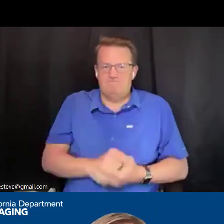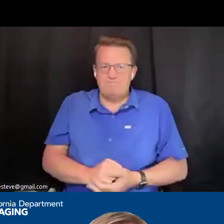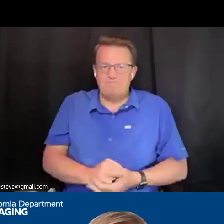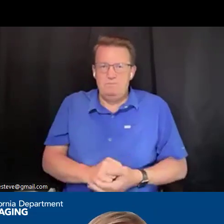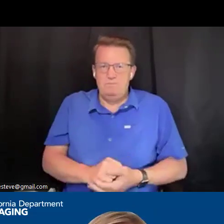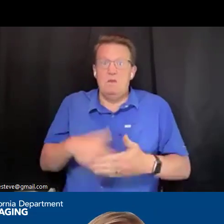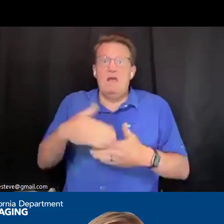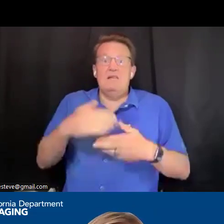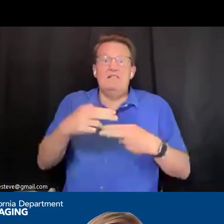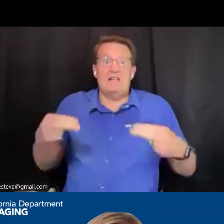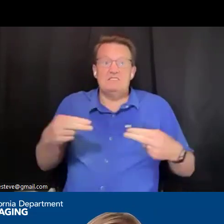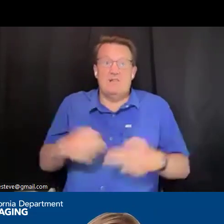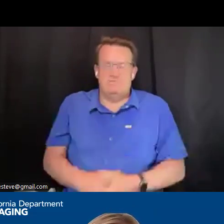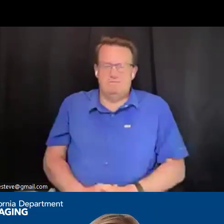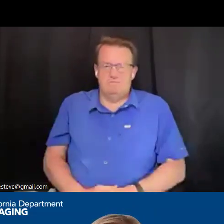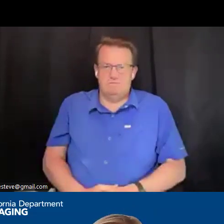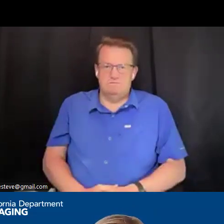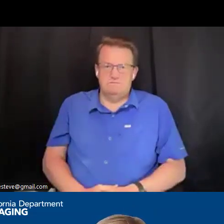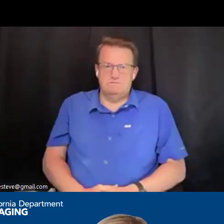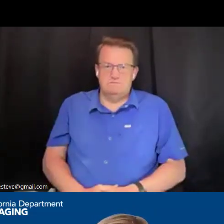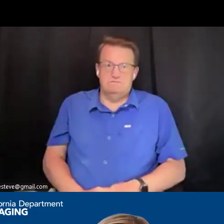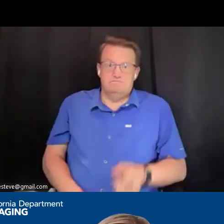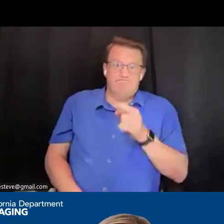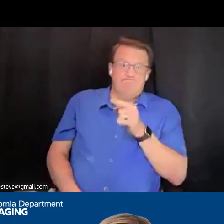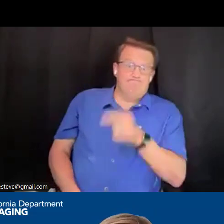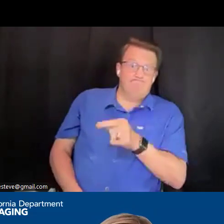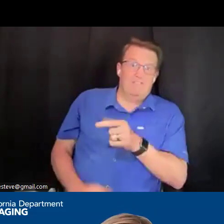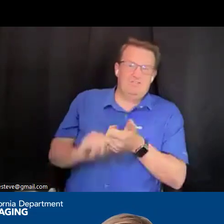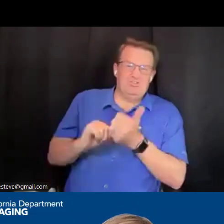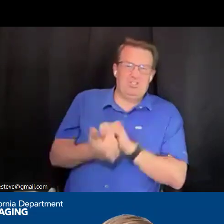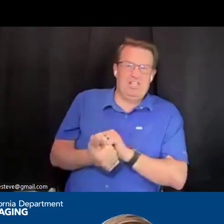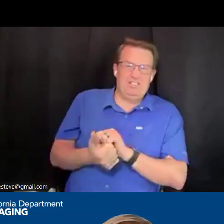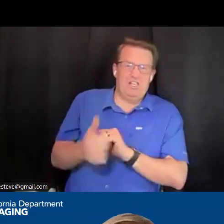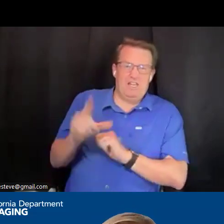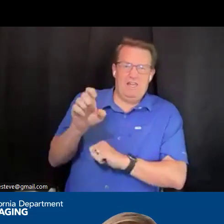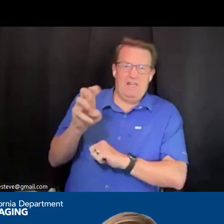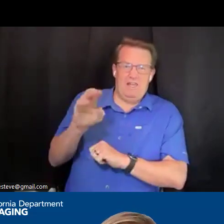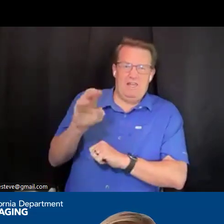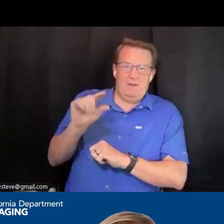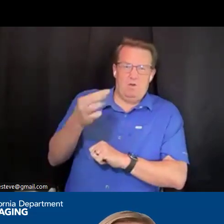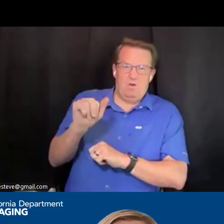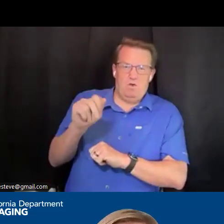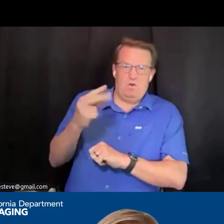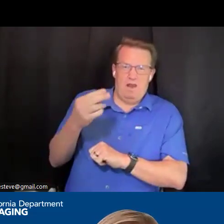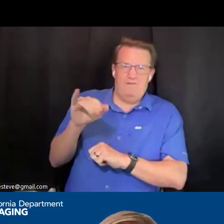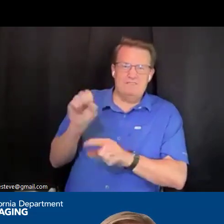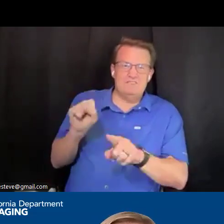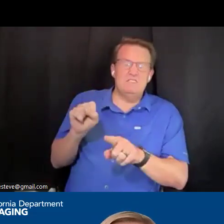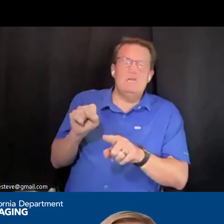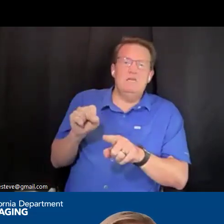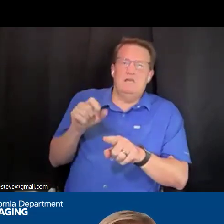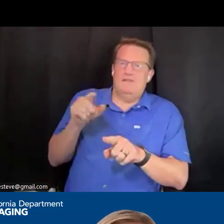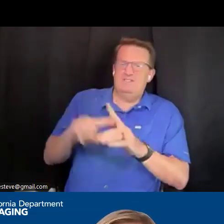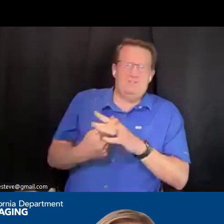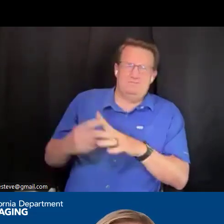These changing demographics, as you saw from the prior slides, they started years ago, and we've